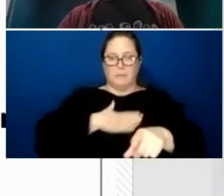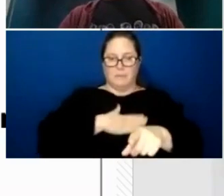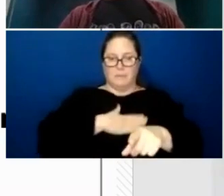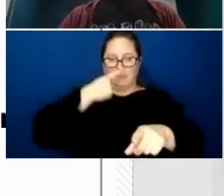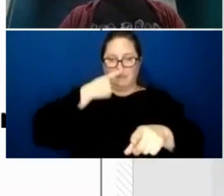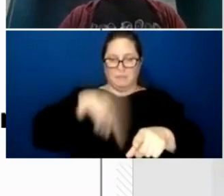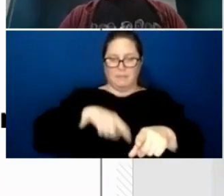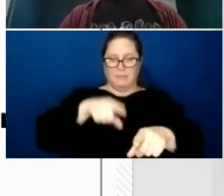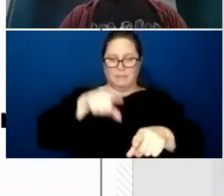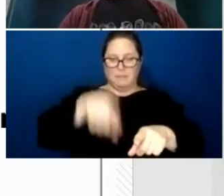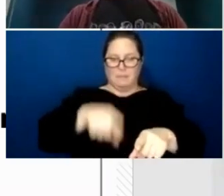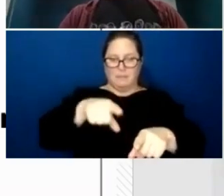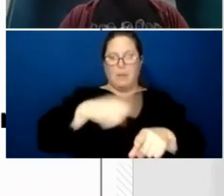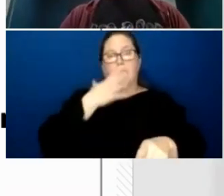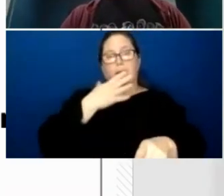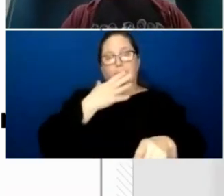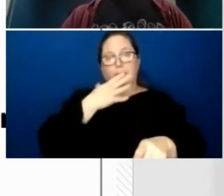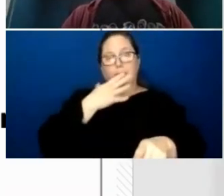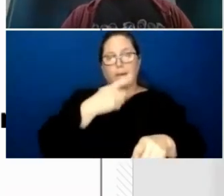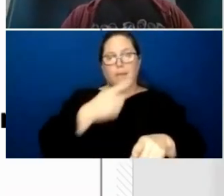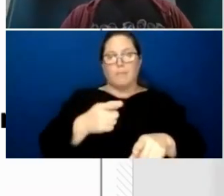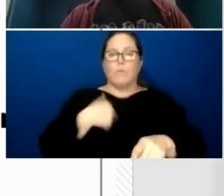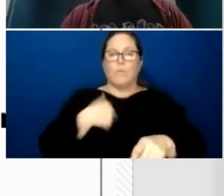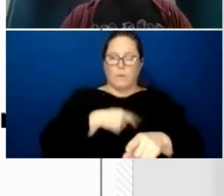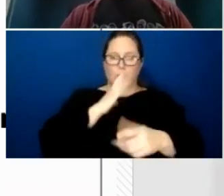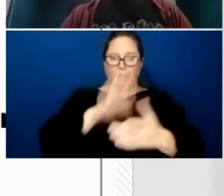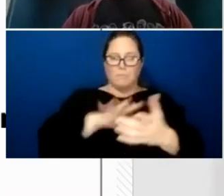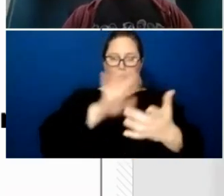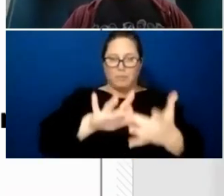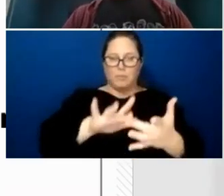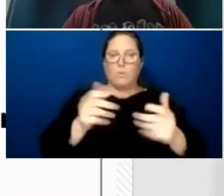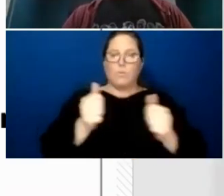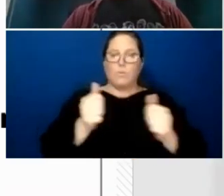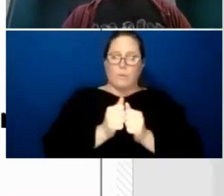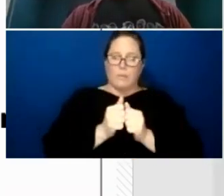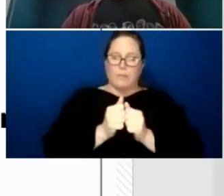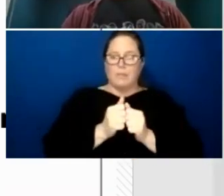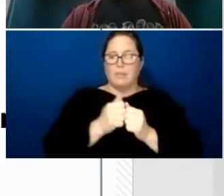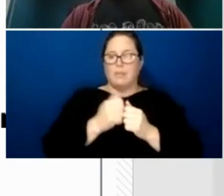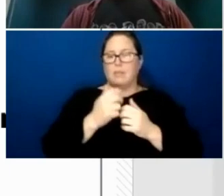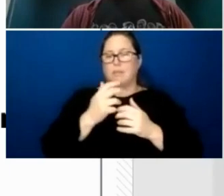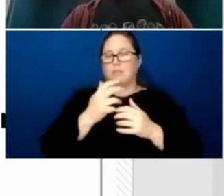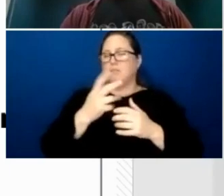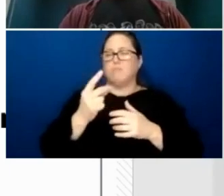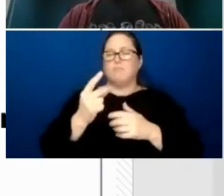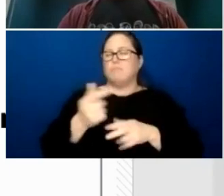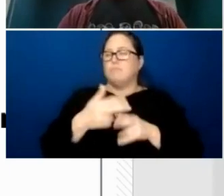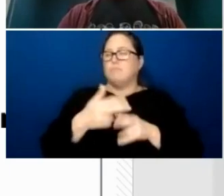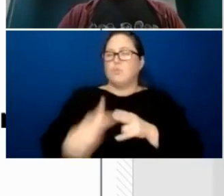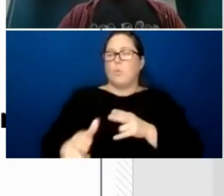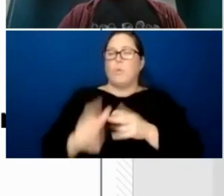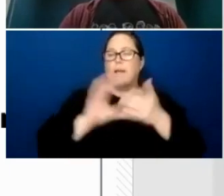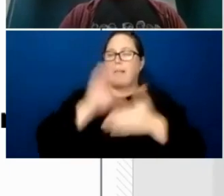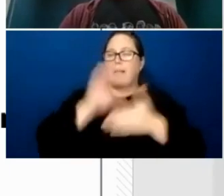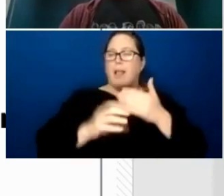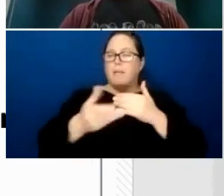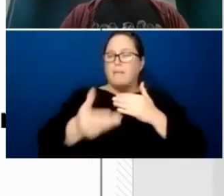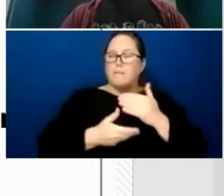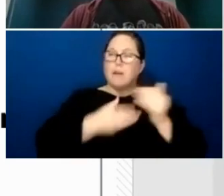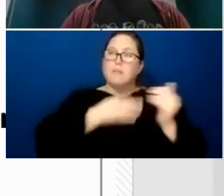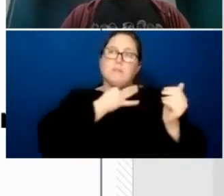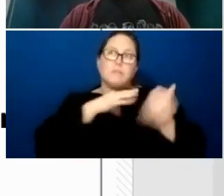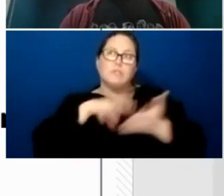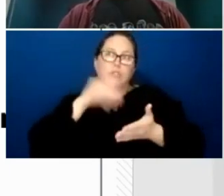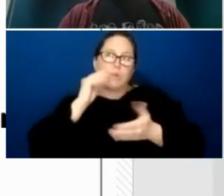Thank you to those who are doing that. And we will reach out to you with a brief calendar invite for 5 minutes to learn about your program and